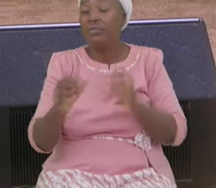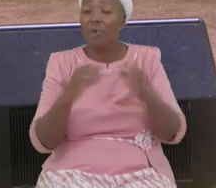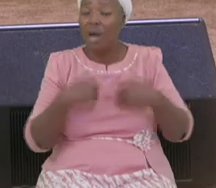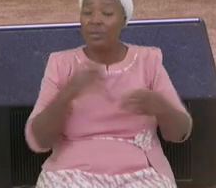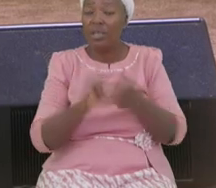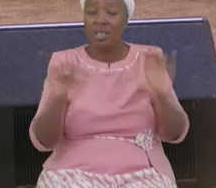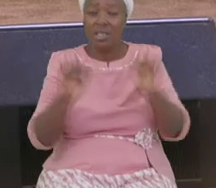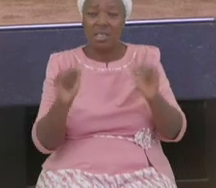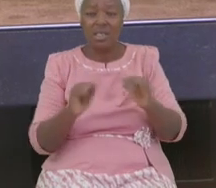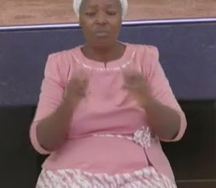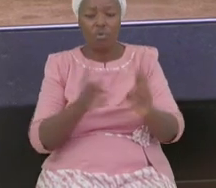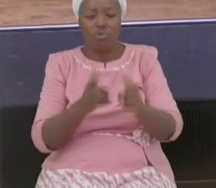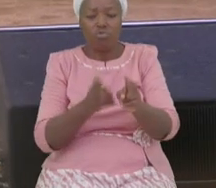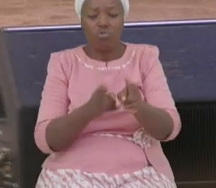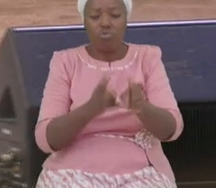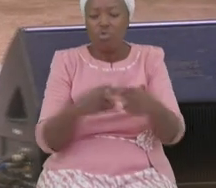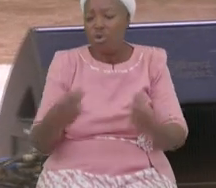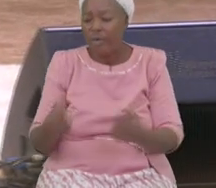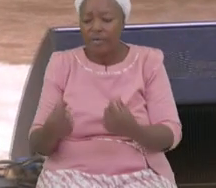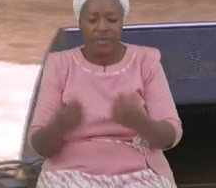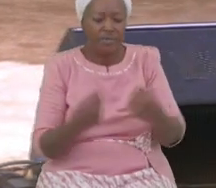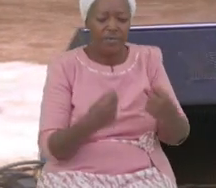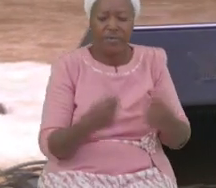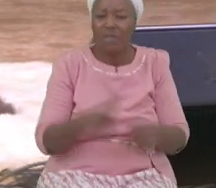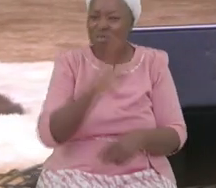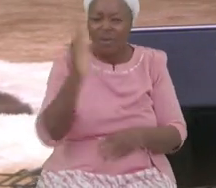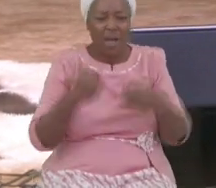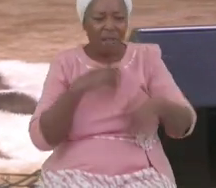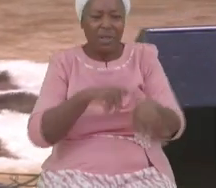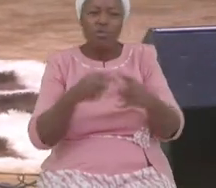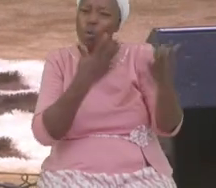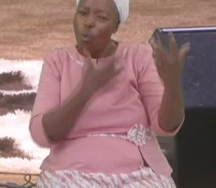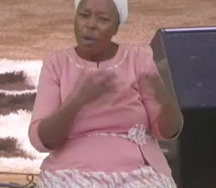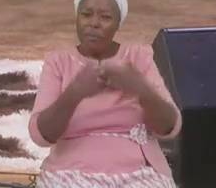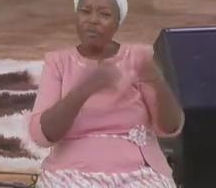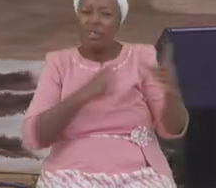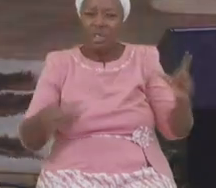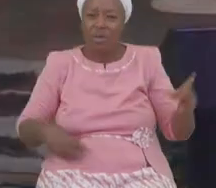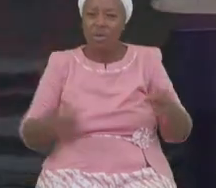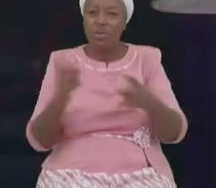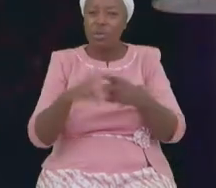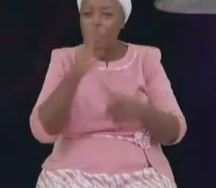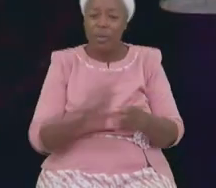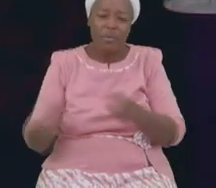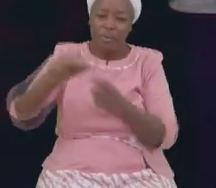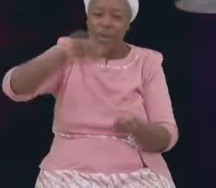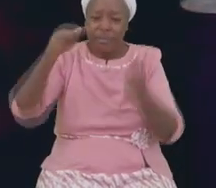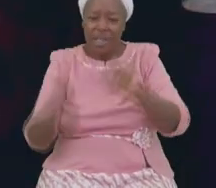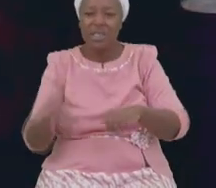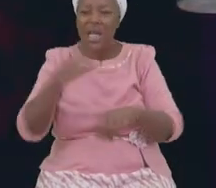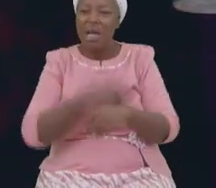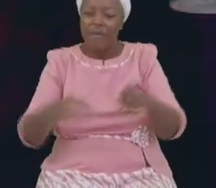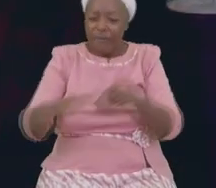same hurry, and you are not ever waiting before the Lord to be baptized and filled